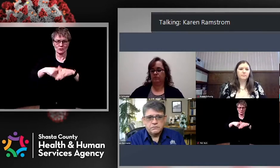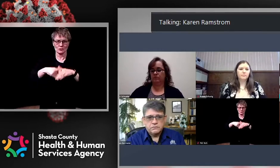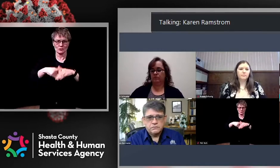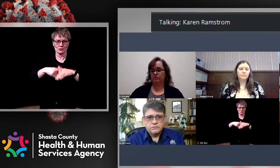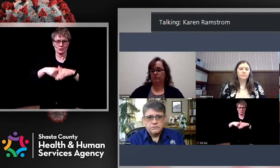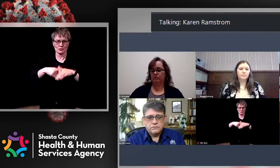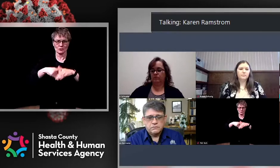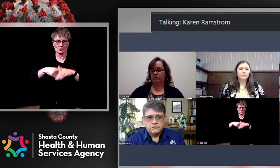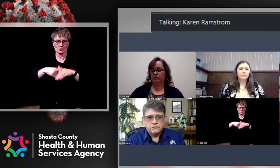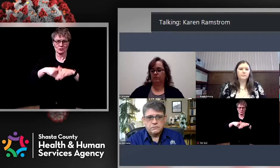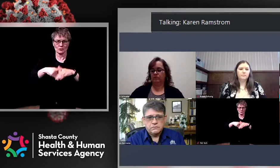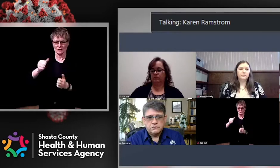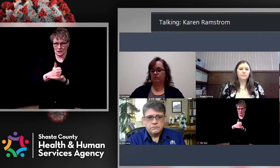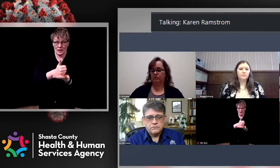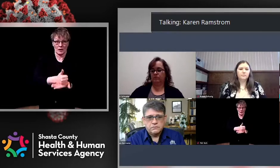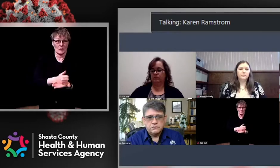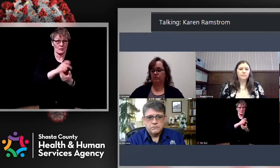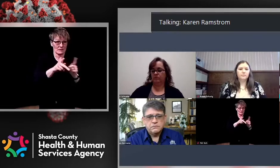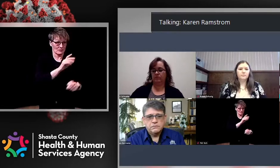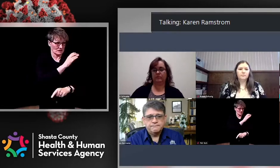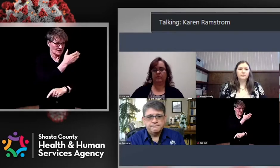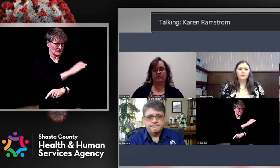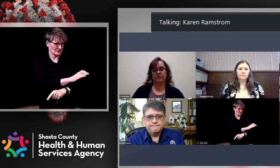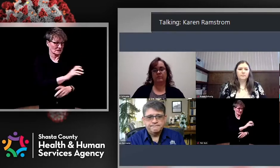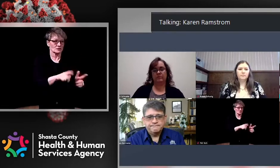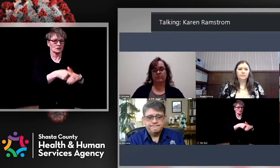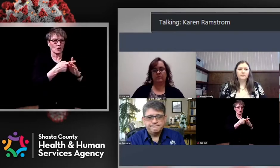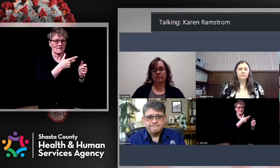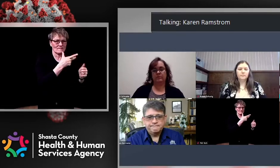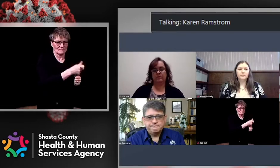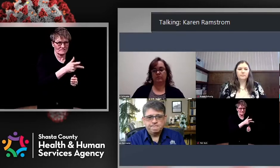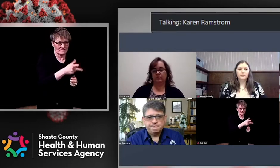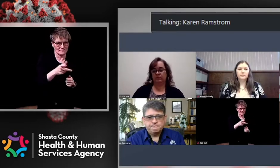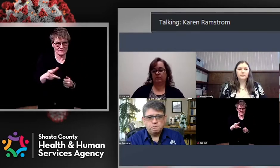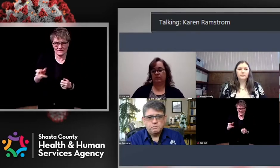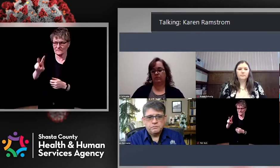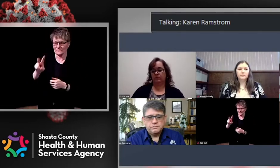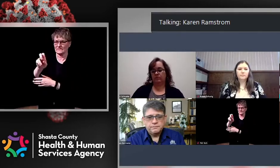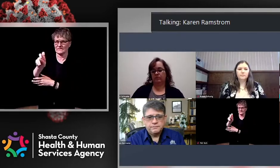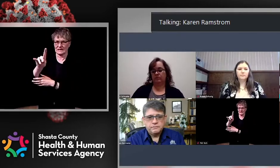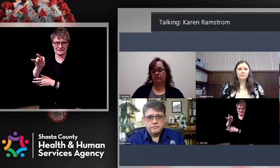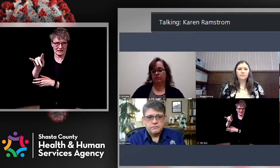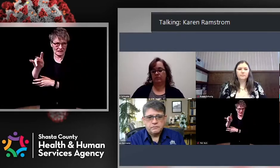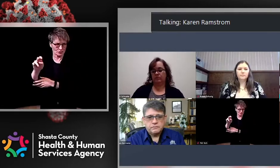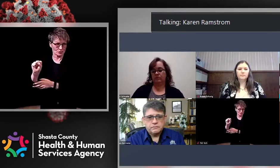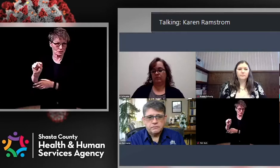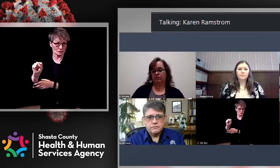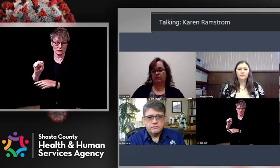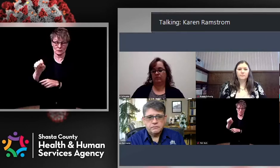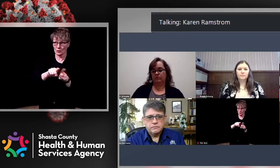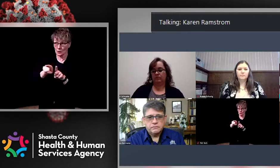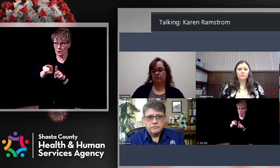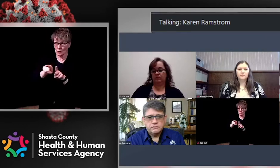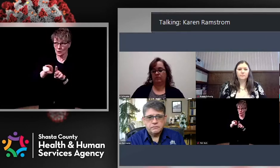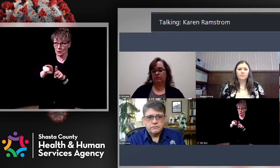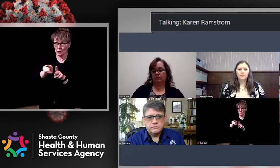those clinics to get vaccinated. In addition, we're going to be working with Hill Country, also very appreciative of